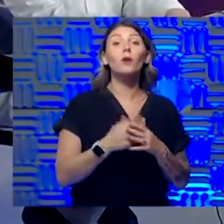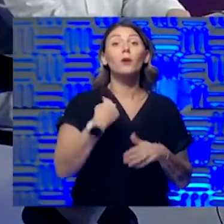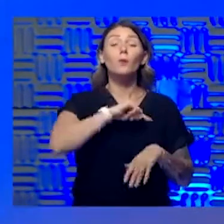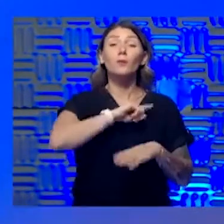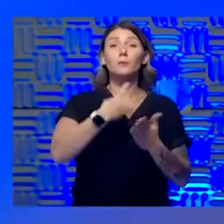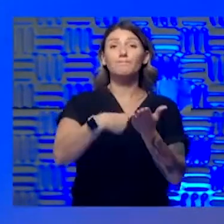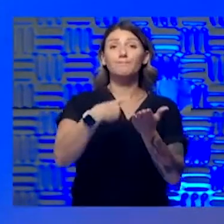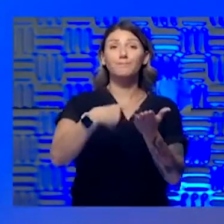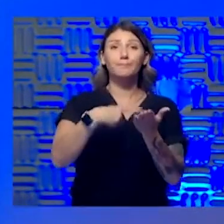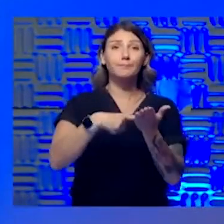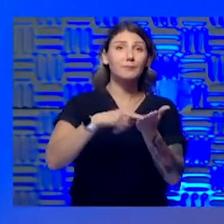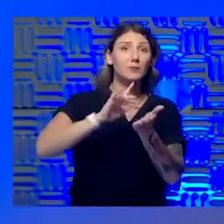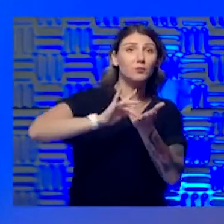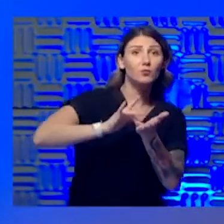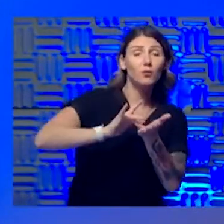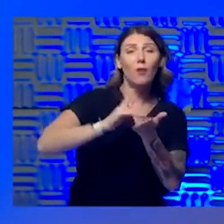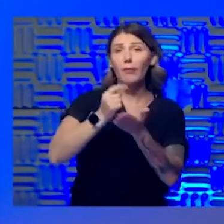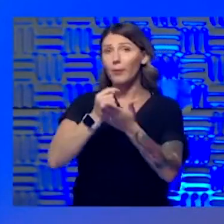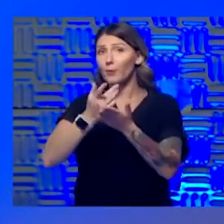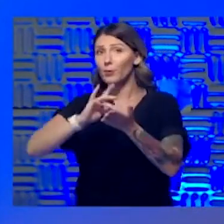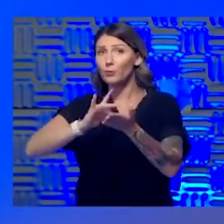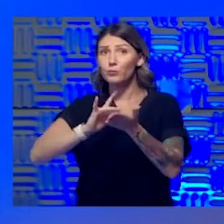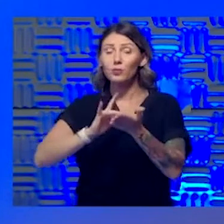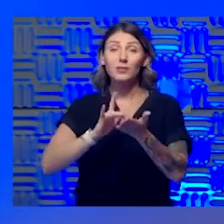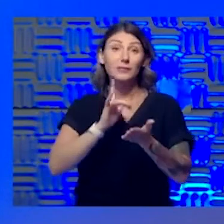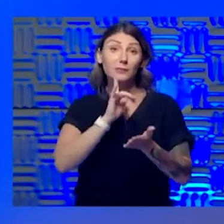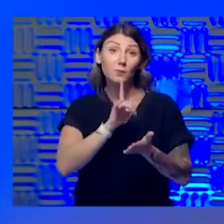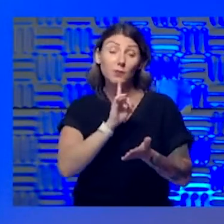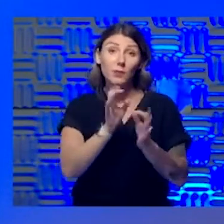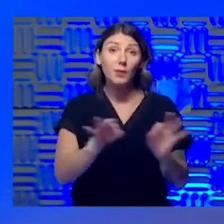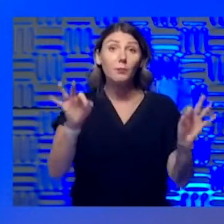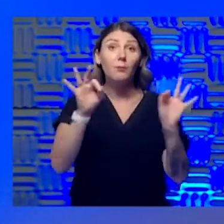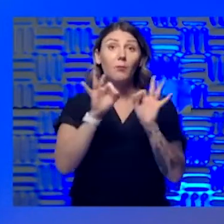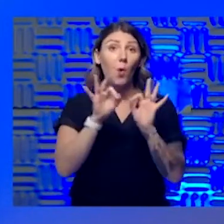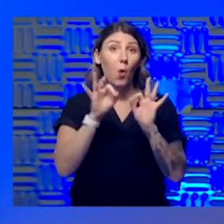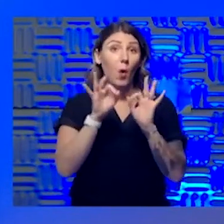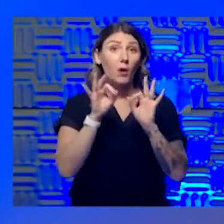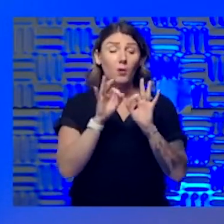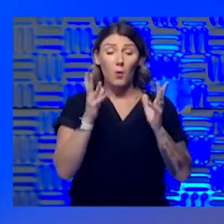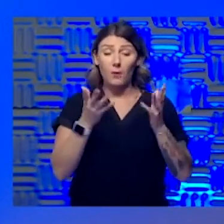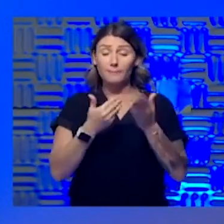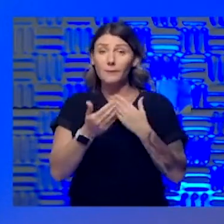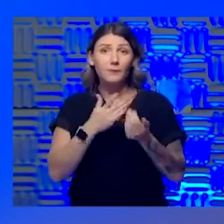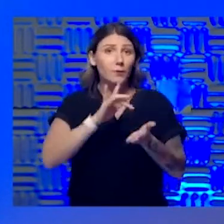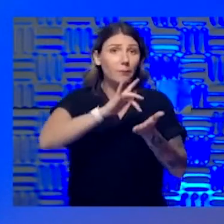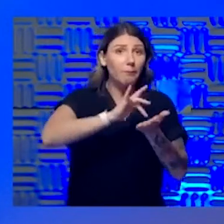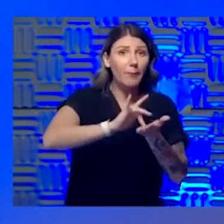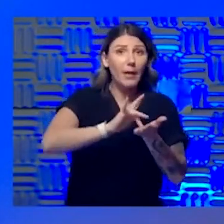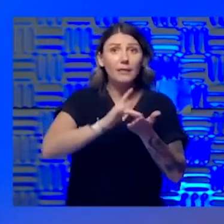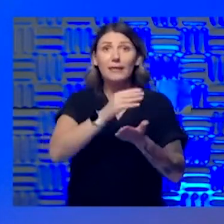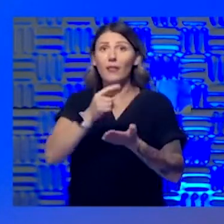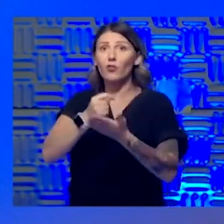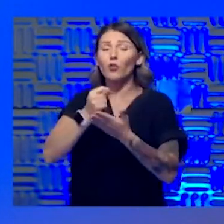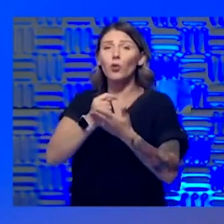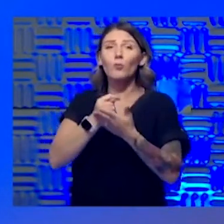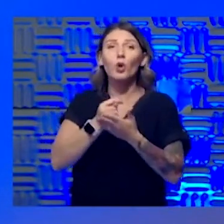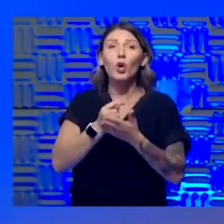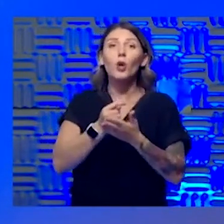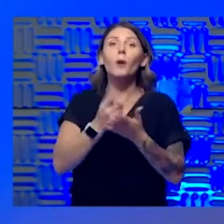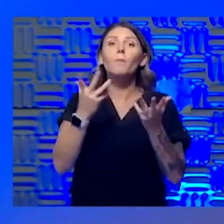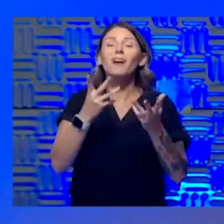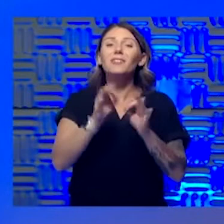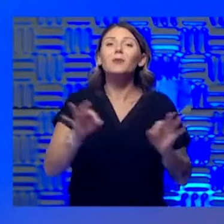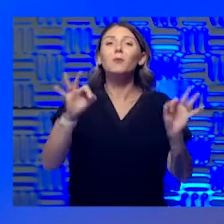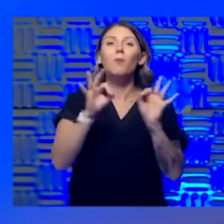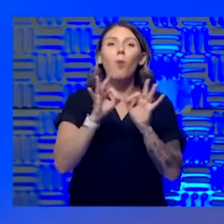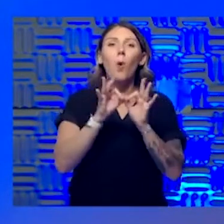lot during this show. Well, it's going to be important not only what drug or what therapeutic are we giving, but at what time during the course of the infection as